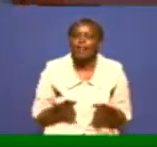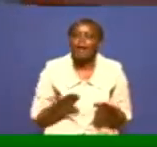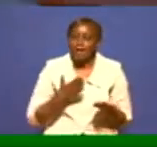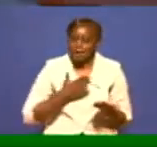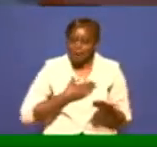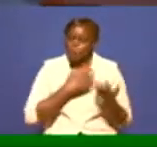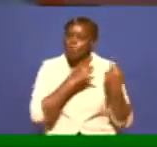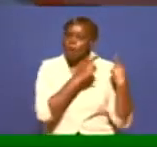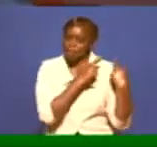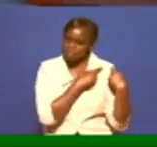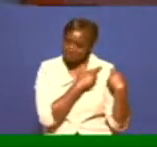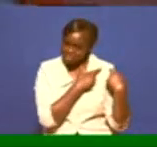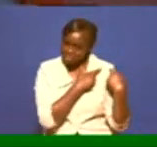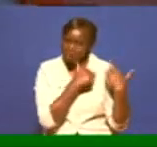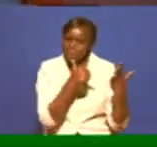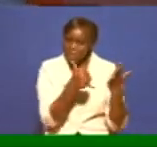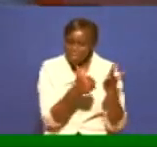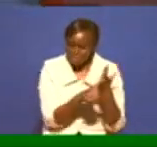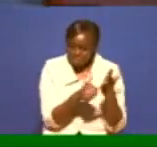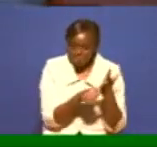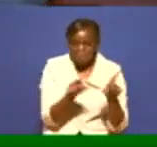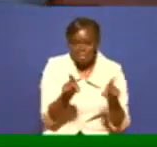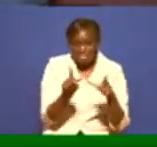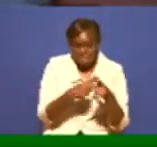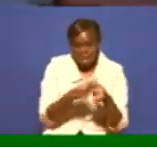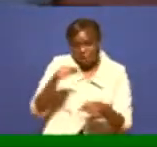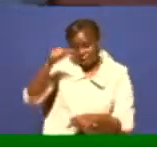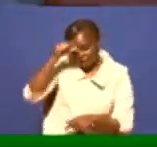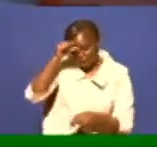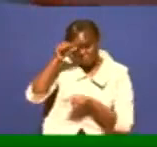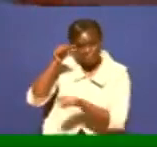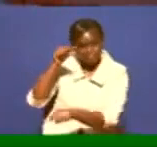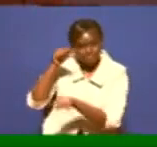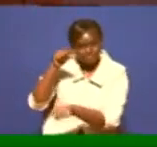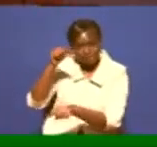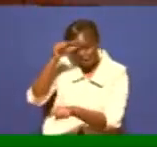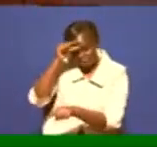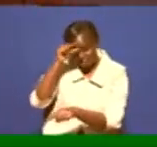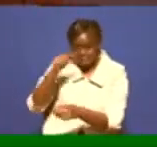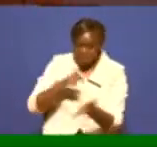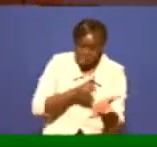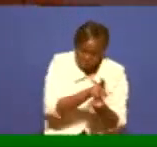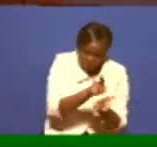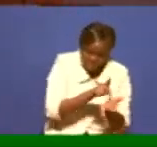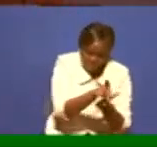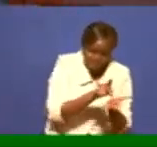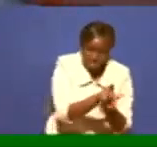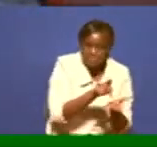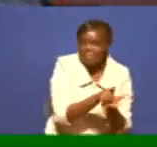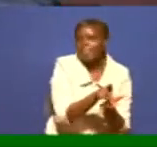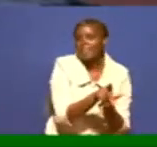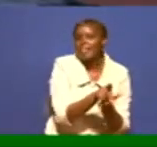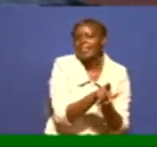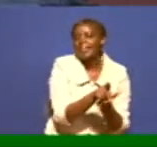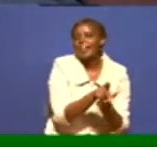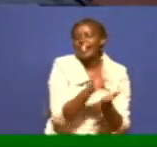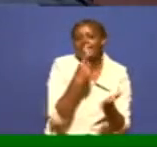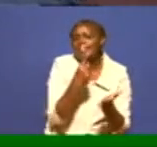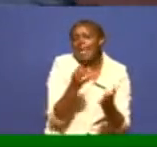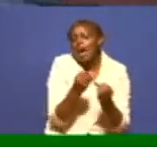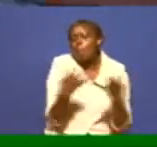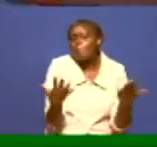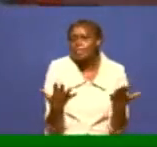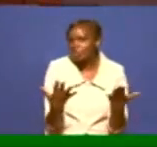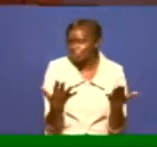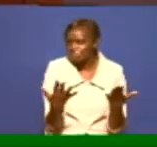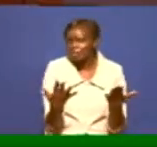anything goes wrong, the government will have to pay. So, Mr. Speaker, if we had such an authority in place, you'll be able to say how much